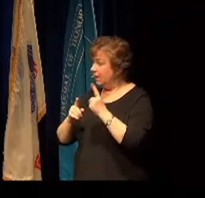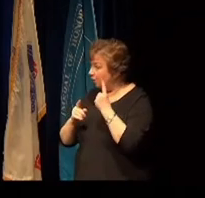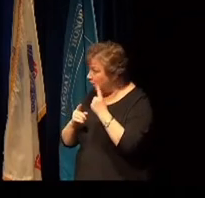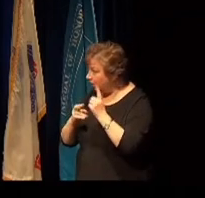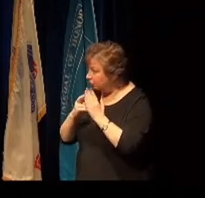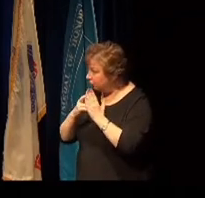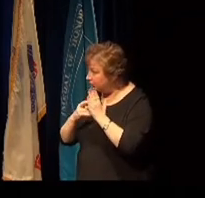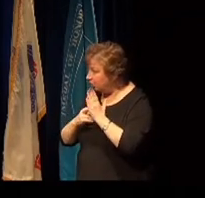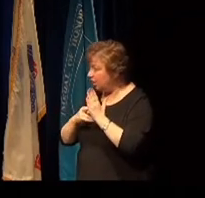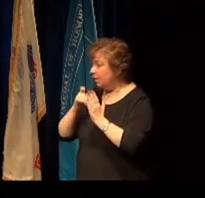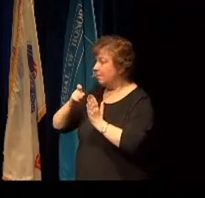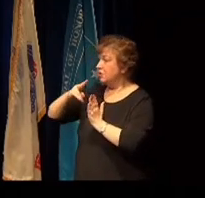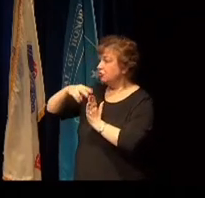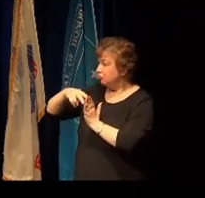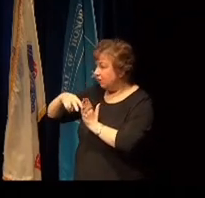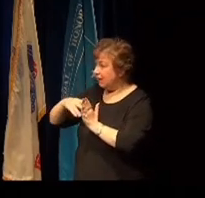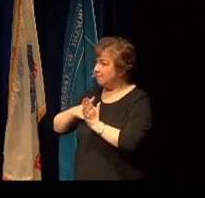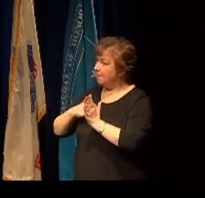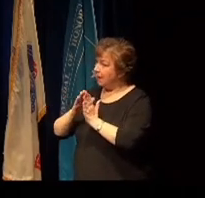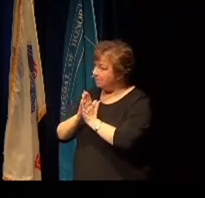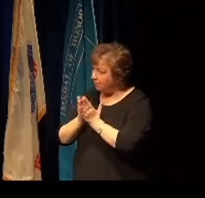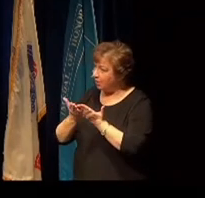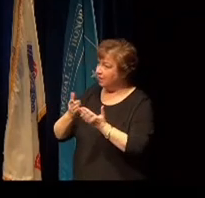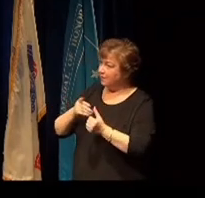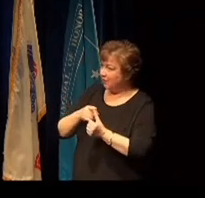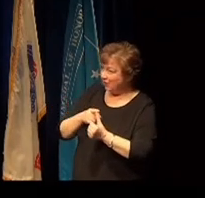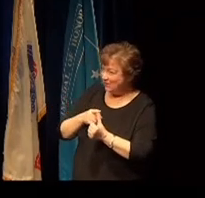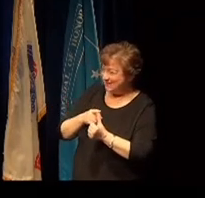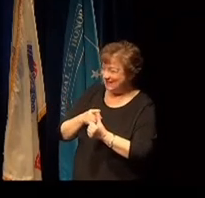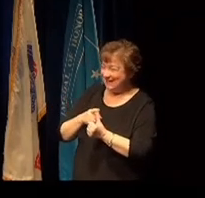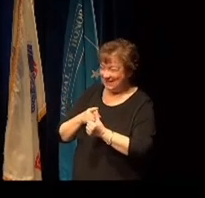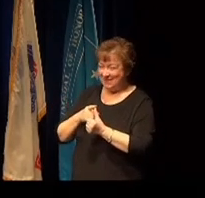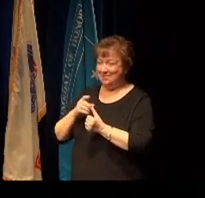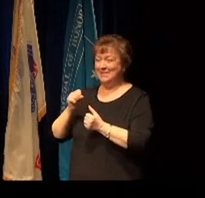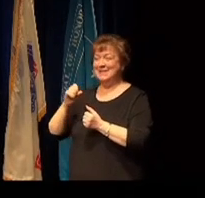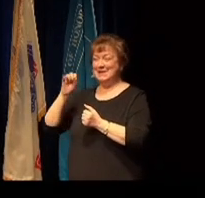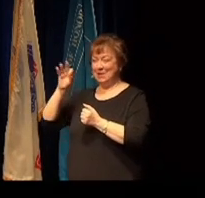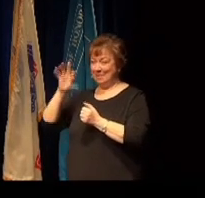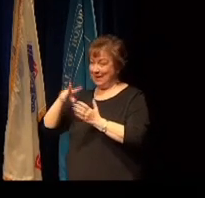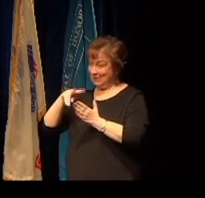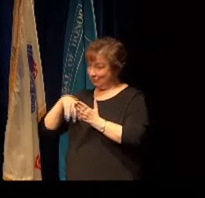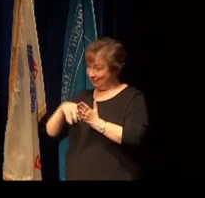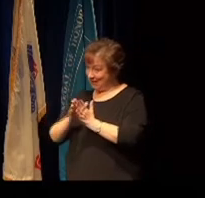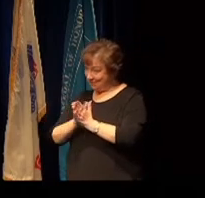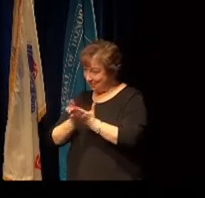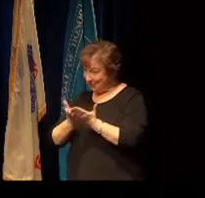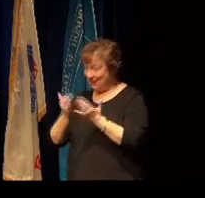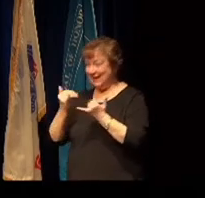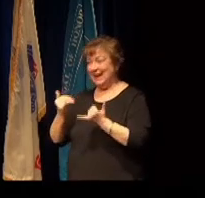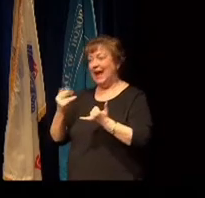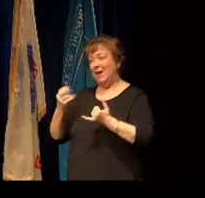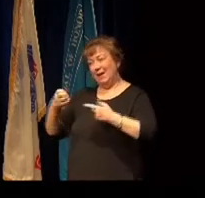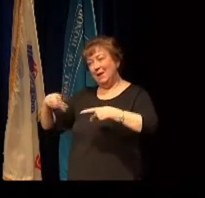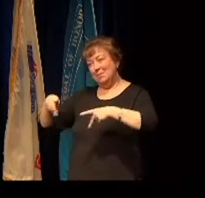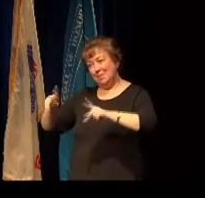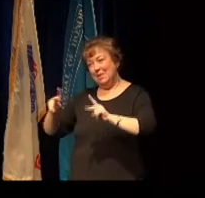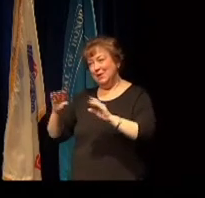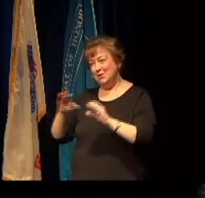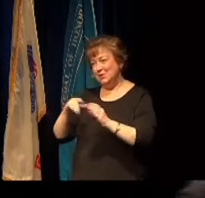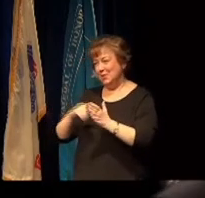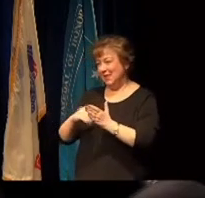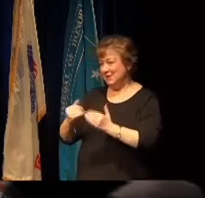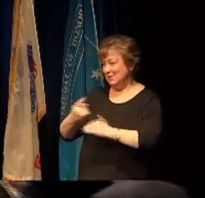condition, that you read my book. And so he read his book, and so he's able to do this today. Pastor Grace.